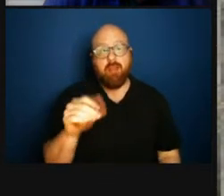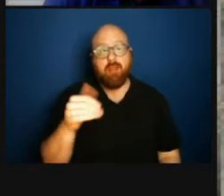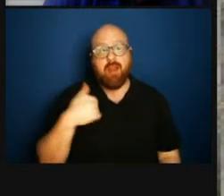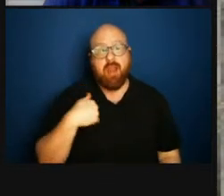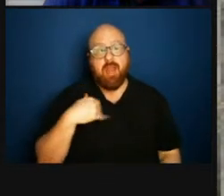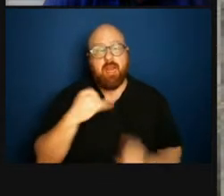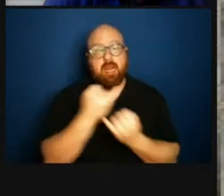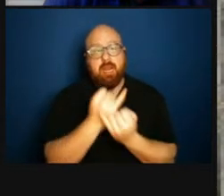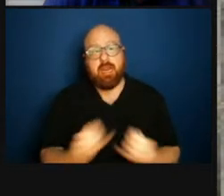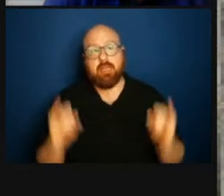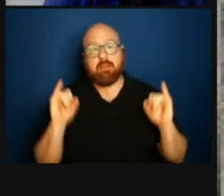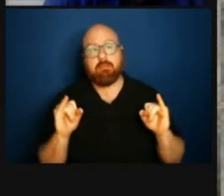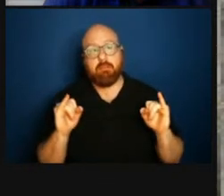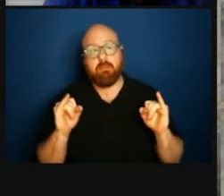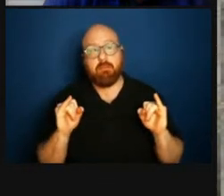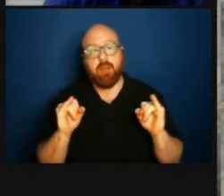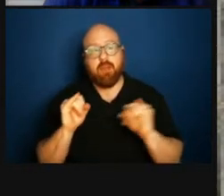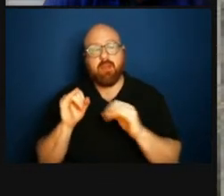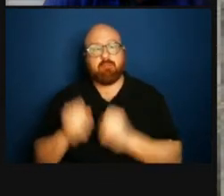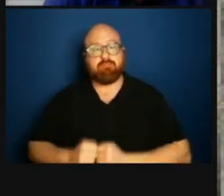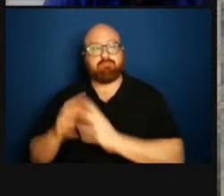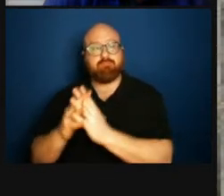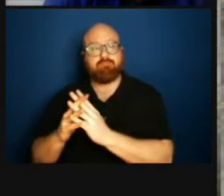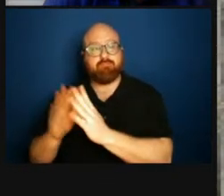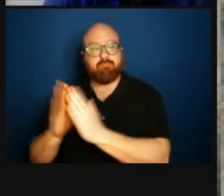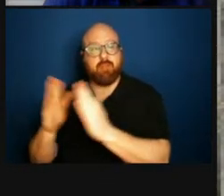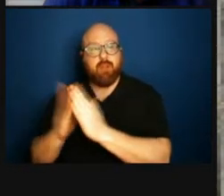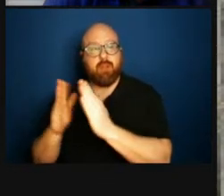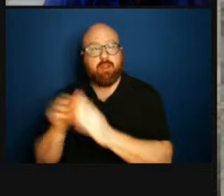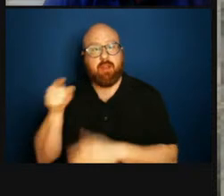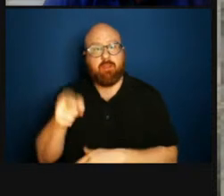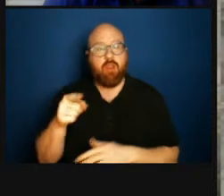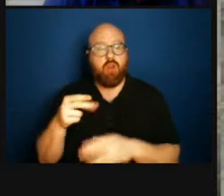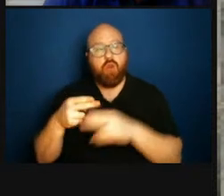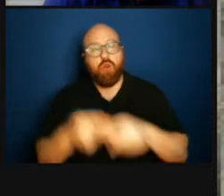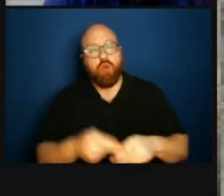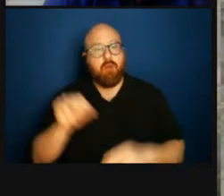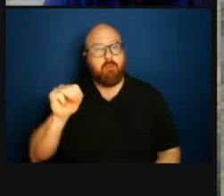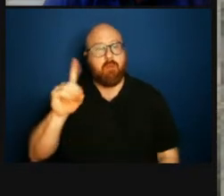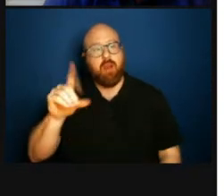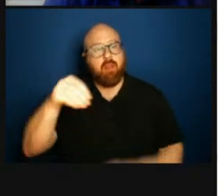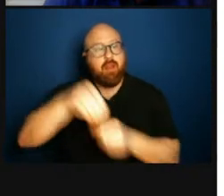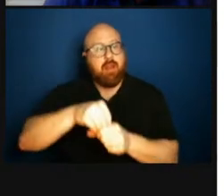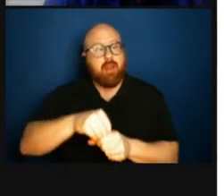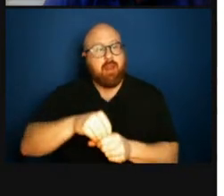in Africa that was supported by the General Assembly for 20 years. Next.